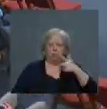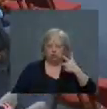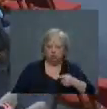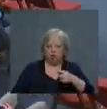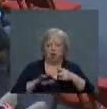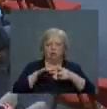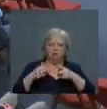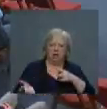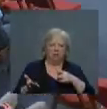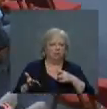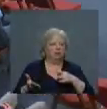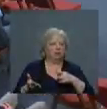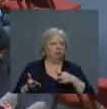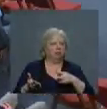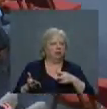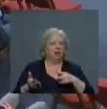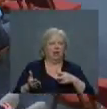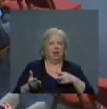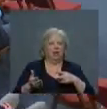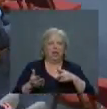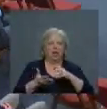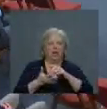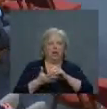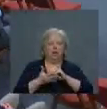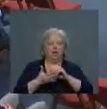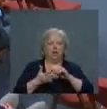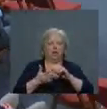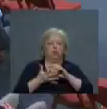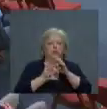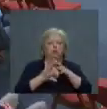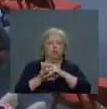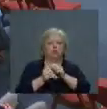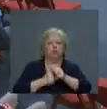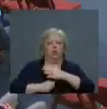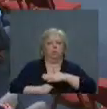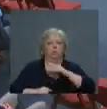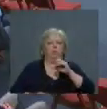his car running down Baseline. He took out the corner of my fence and took out my mailbox.